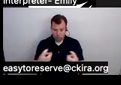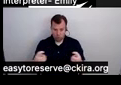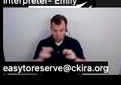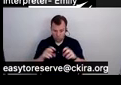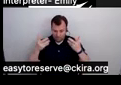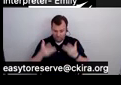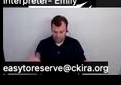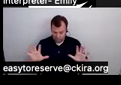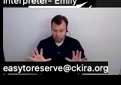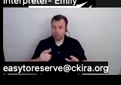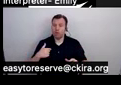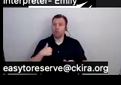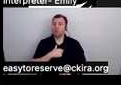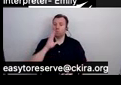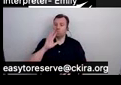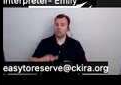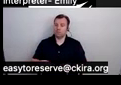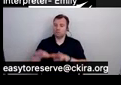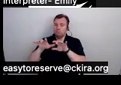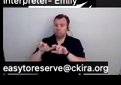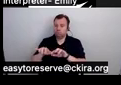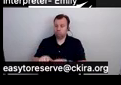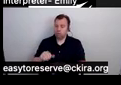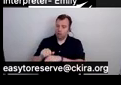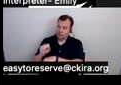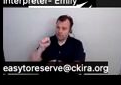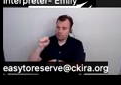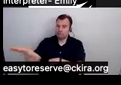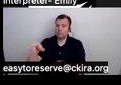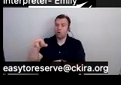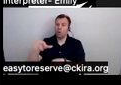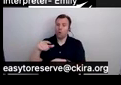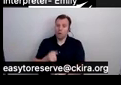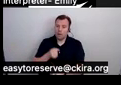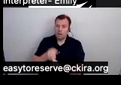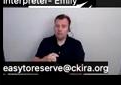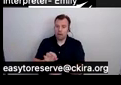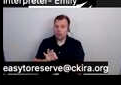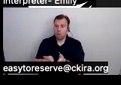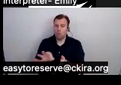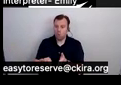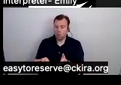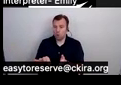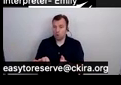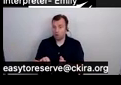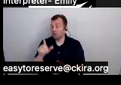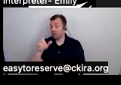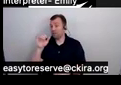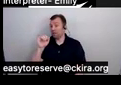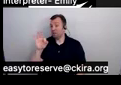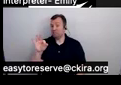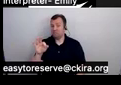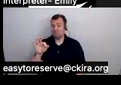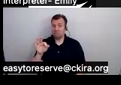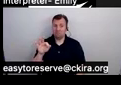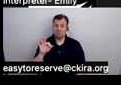email that'll give you whatever your impact score is, okay? If it was an outstanding grant, you might get an